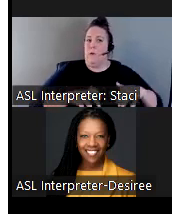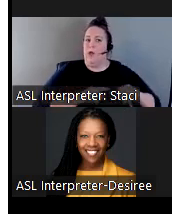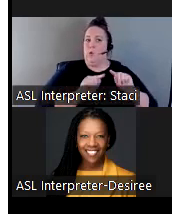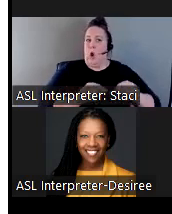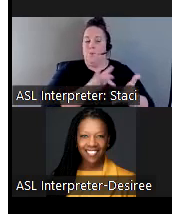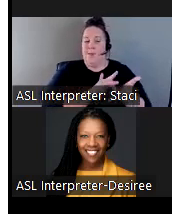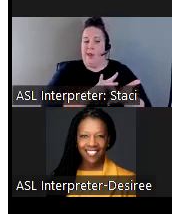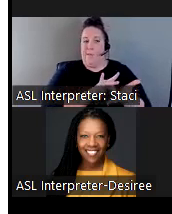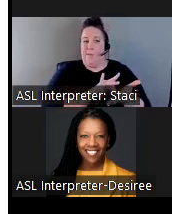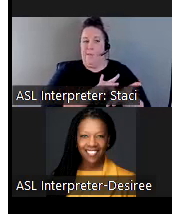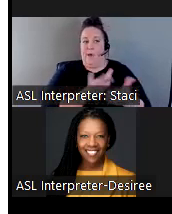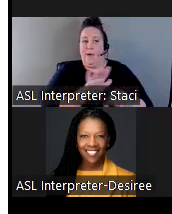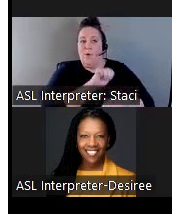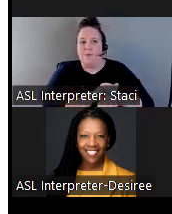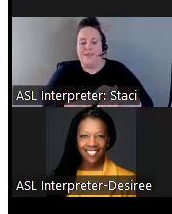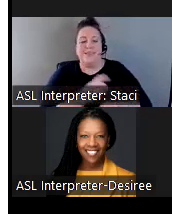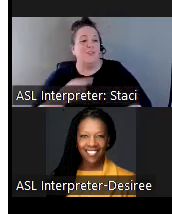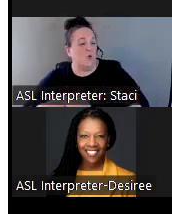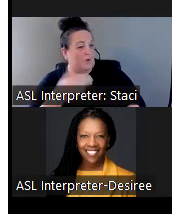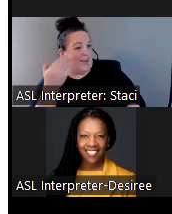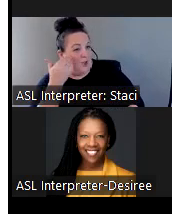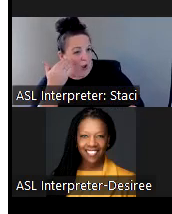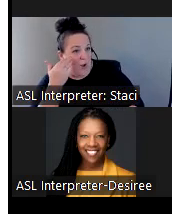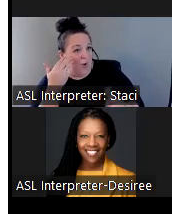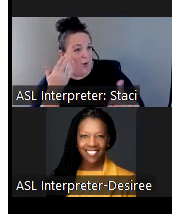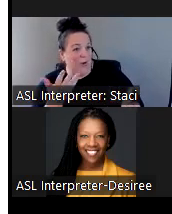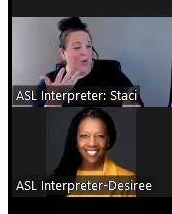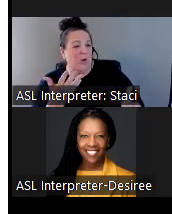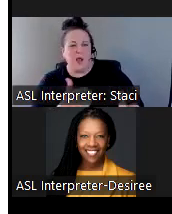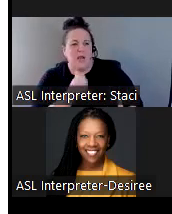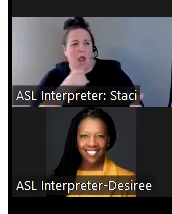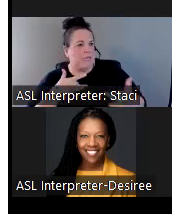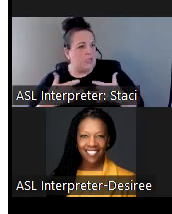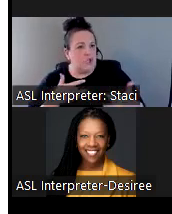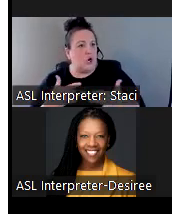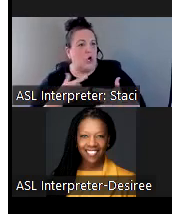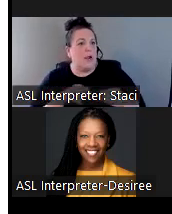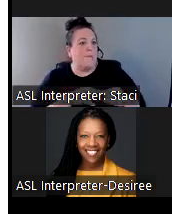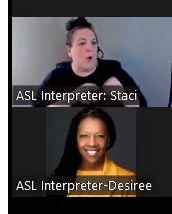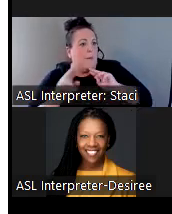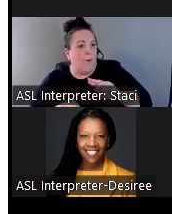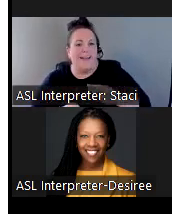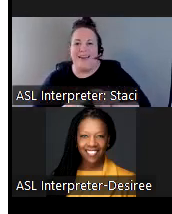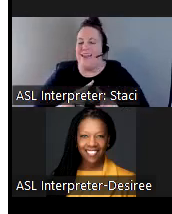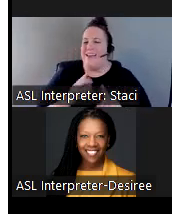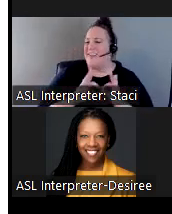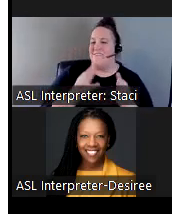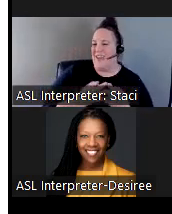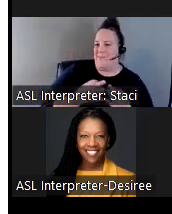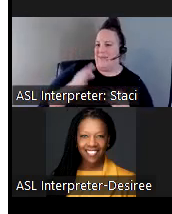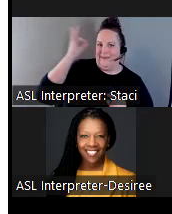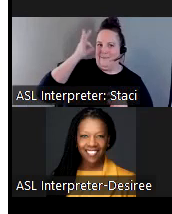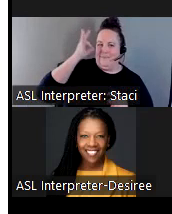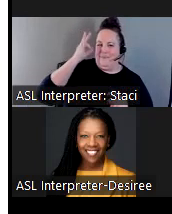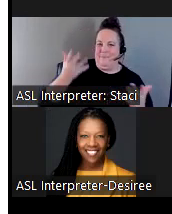while we know that that's not a concern in terms of reporting, the family doesn't know that, right? One